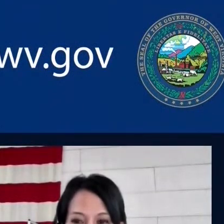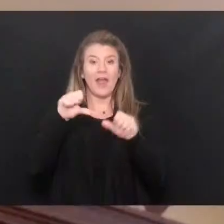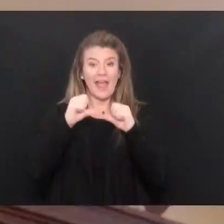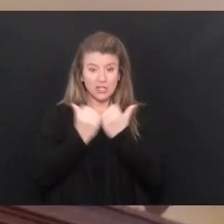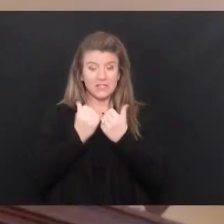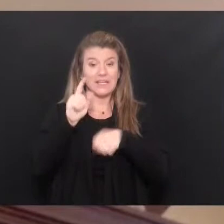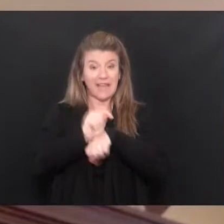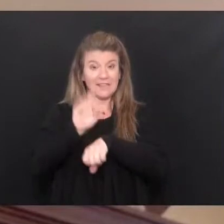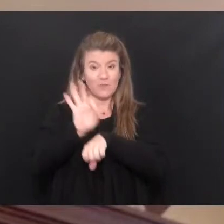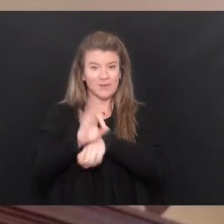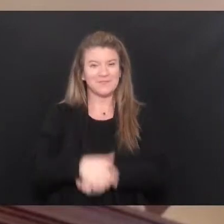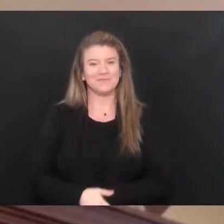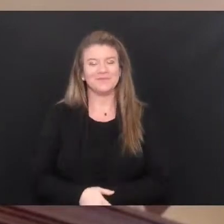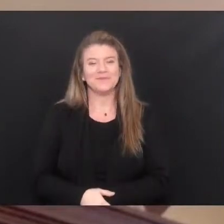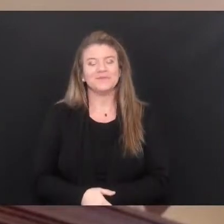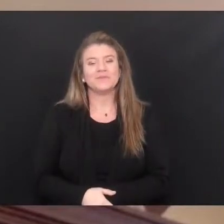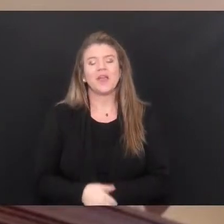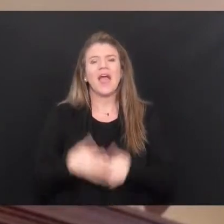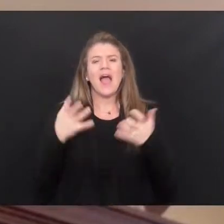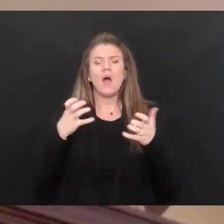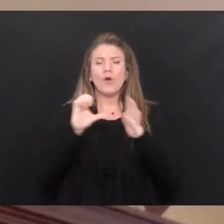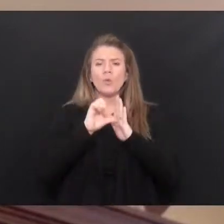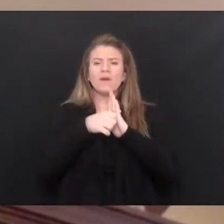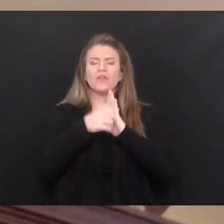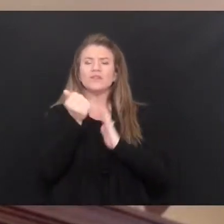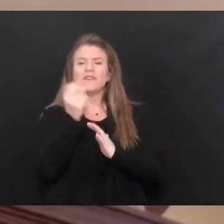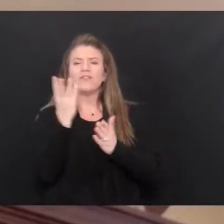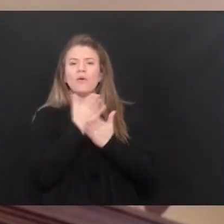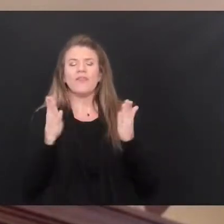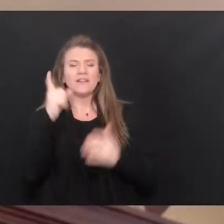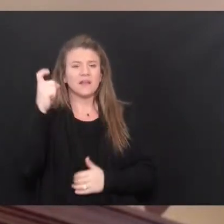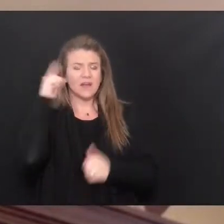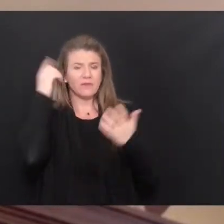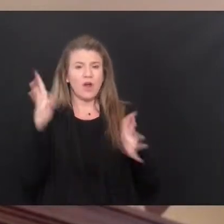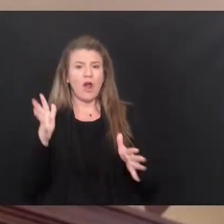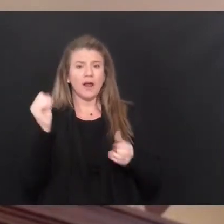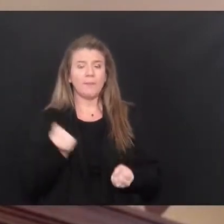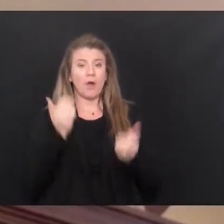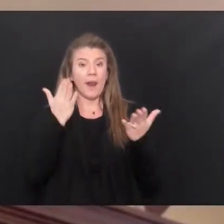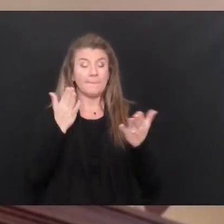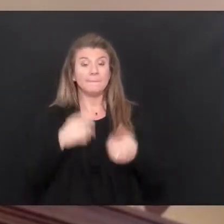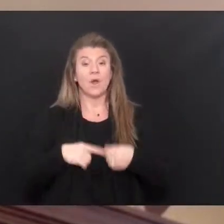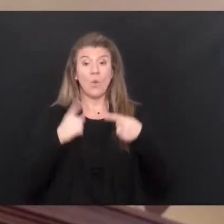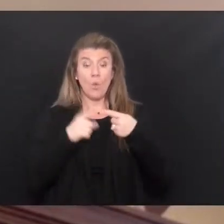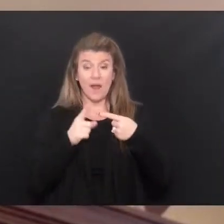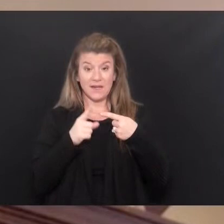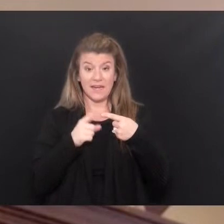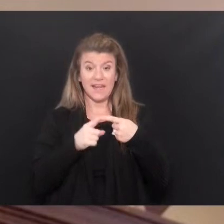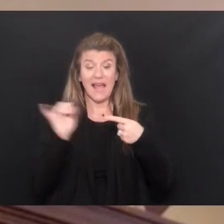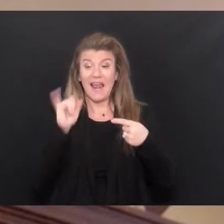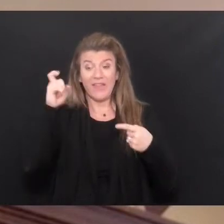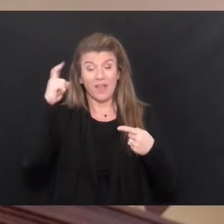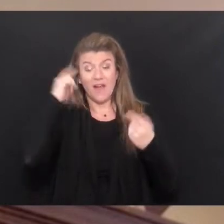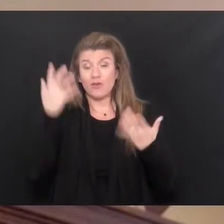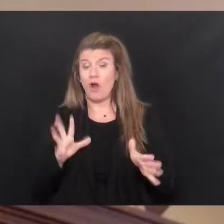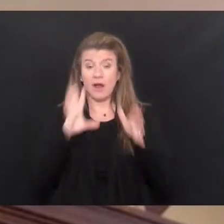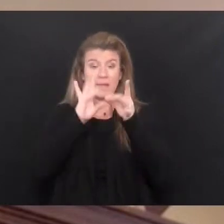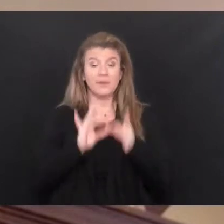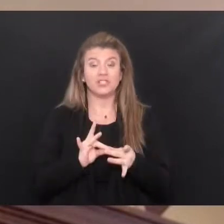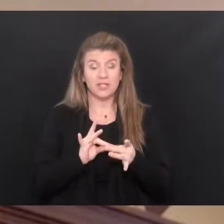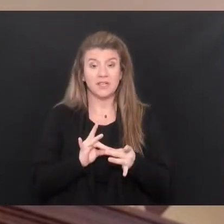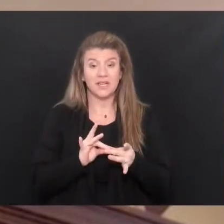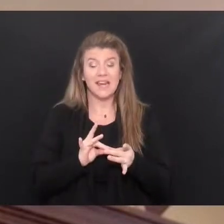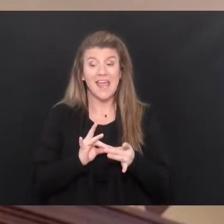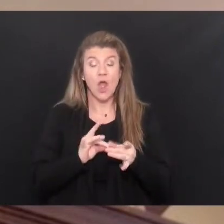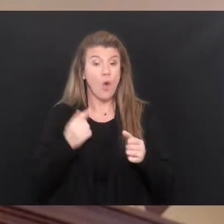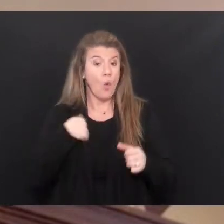Good morning. Just like to reinforce a couple of items that the governor and Clay have brought up. Number one, as the governor pointed out,